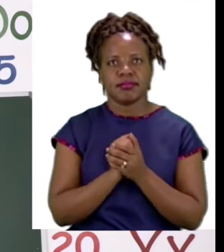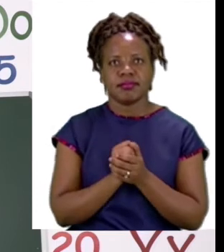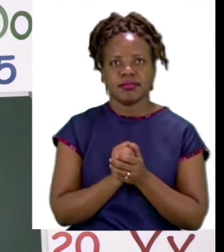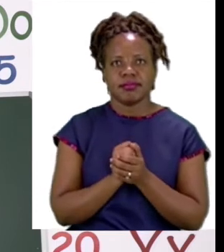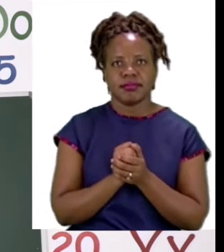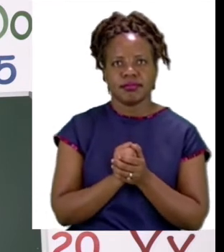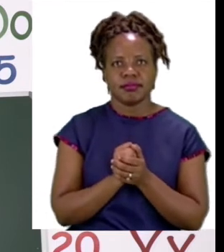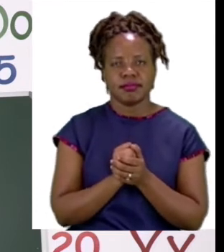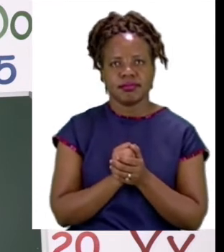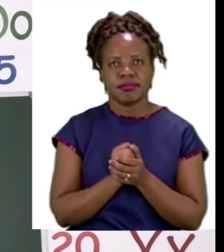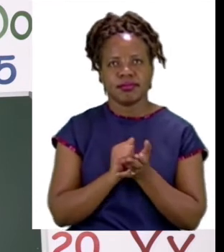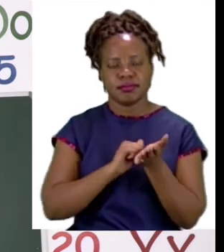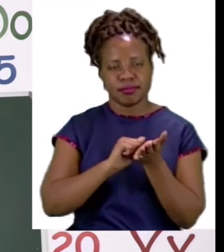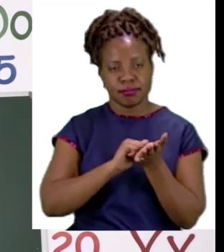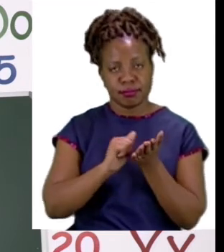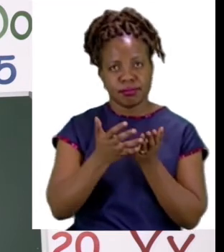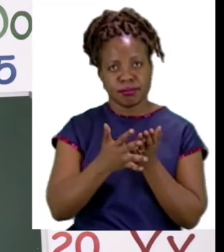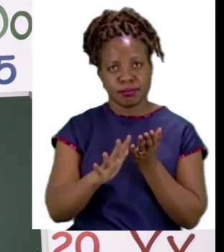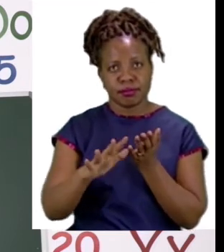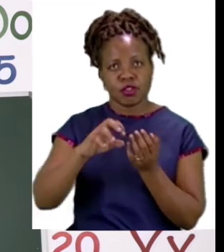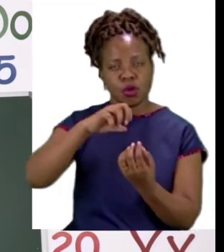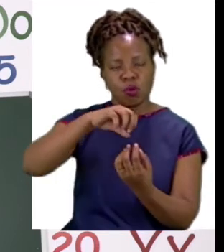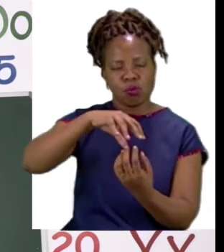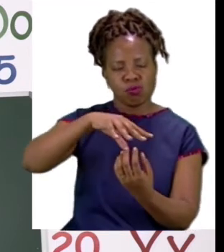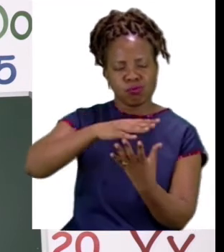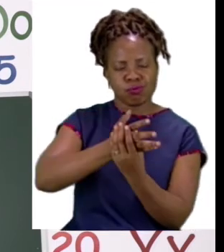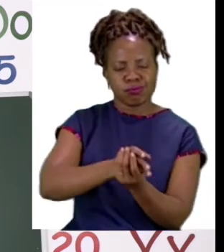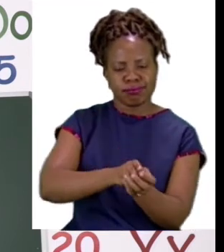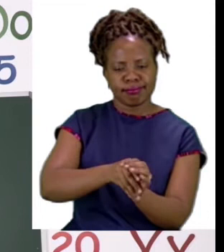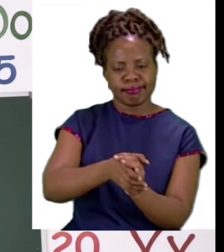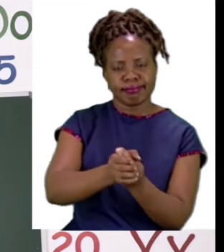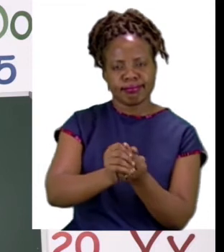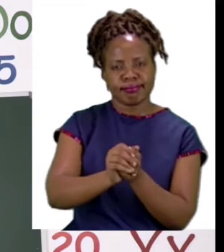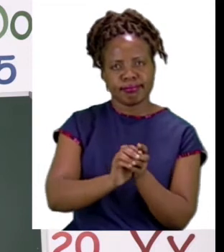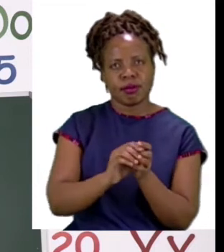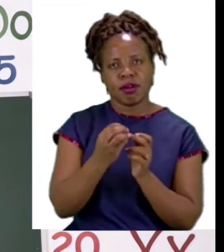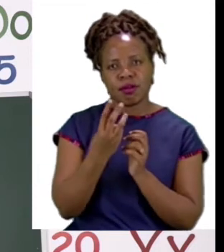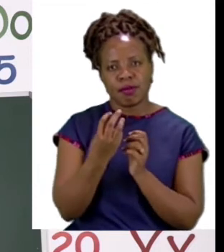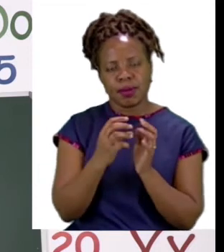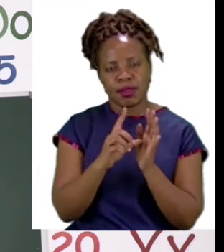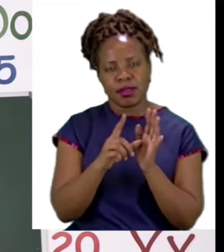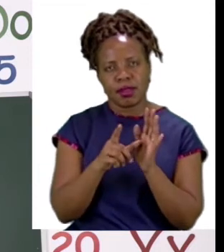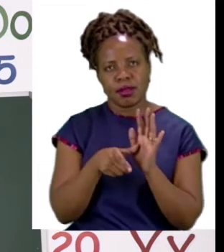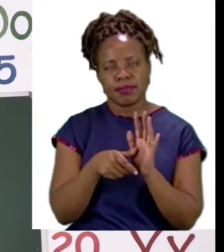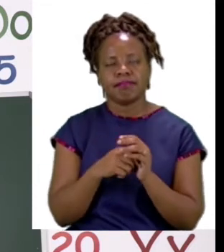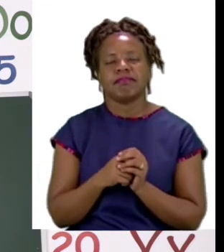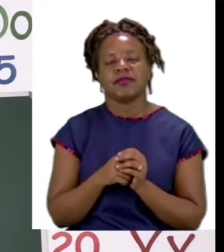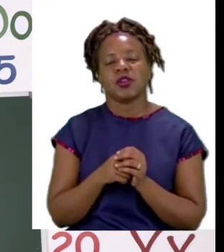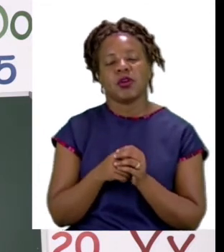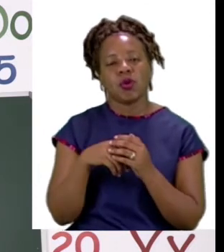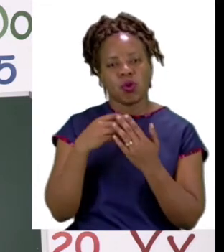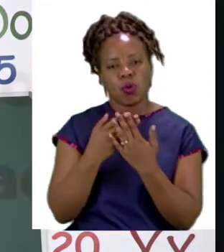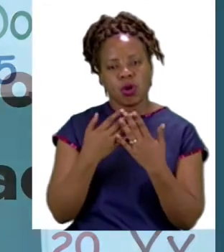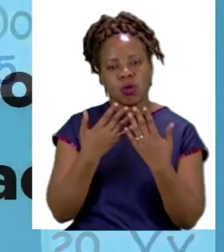that when you use soap and water, you rinse them for 30 seconds. Make sure your hands are dry before you touch anything